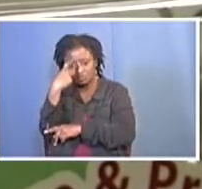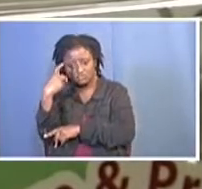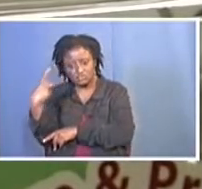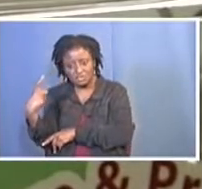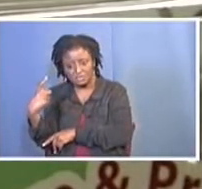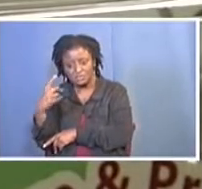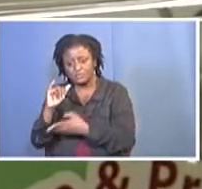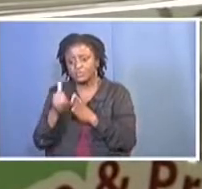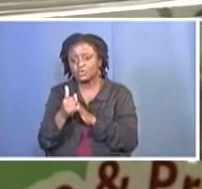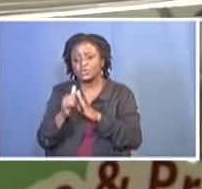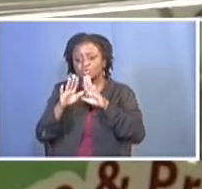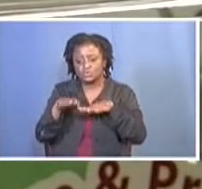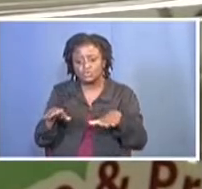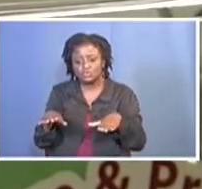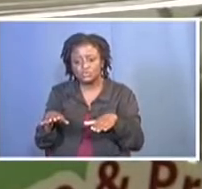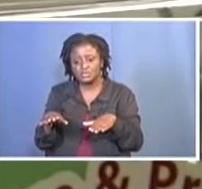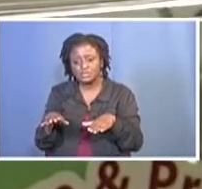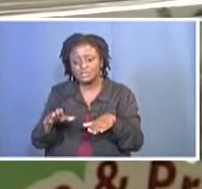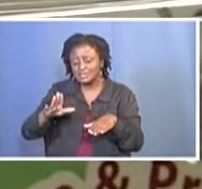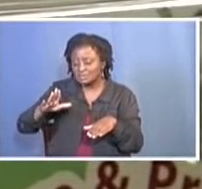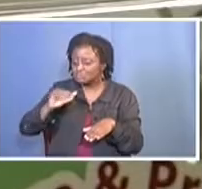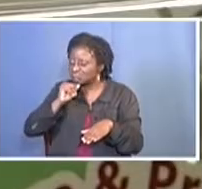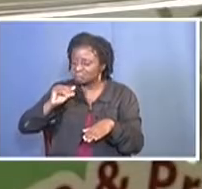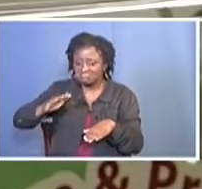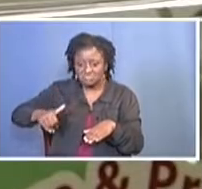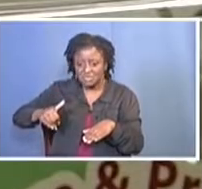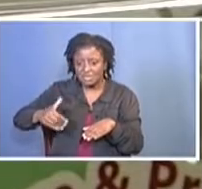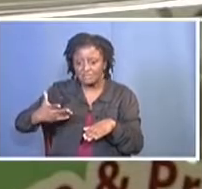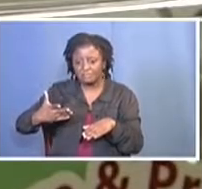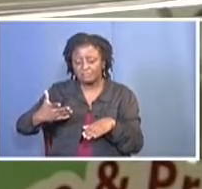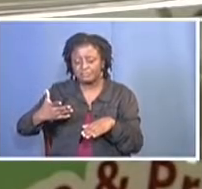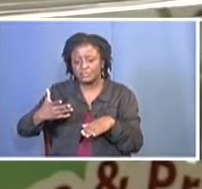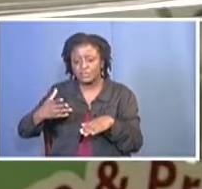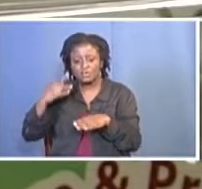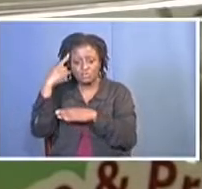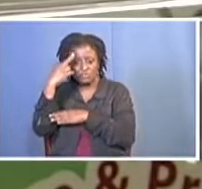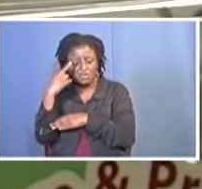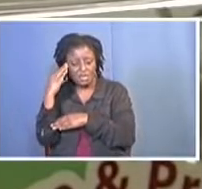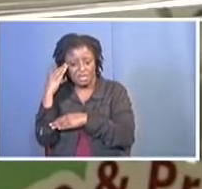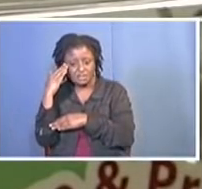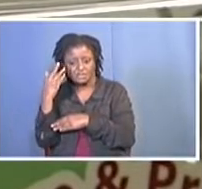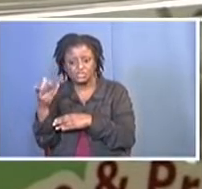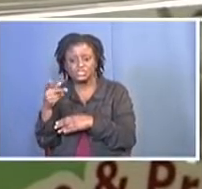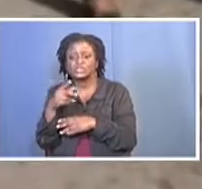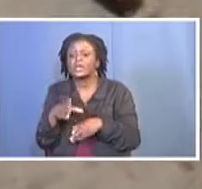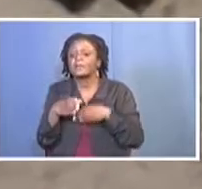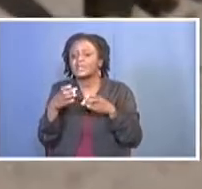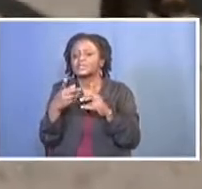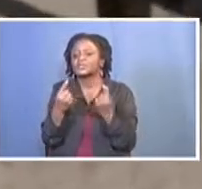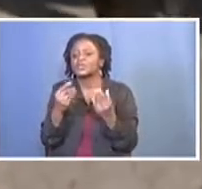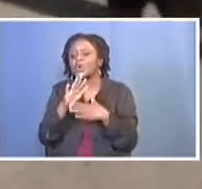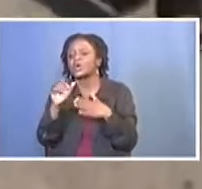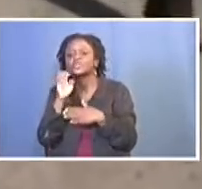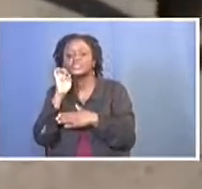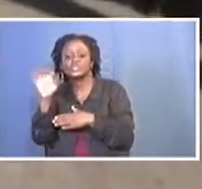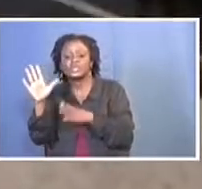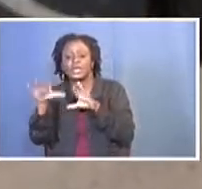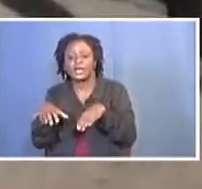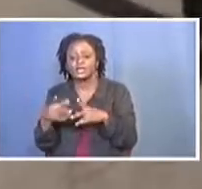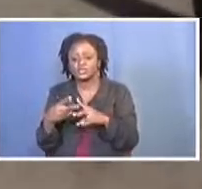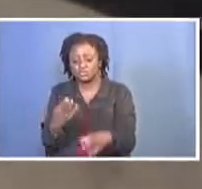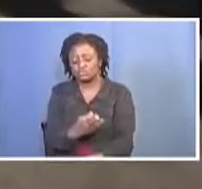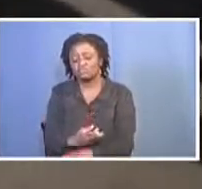those children yet to be realized. Minister Hannah Martin says she is committed to doing all she can to rescue